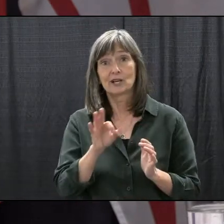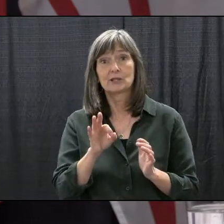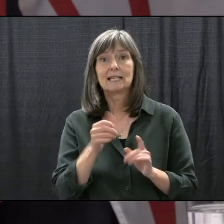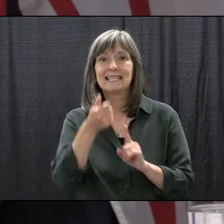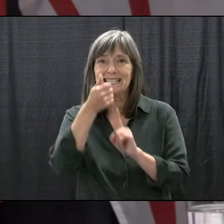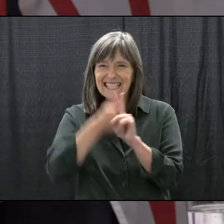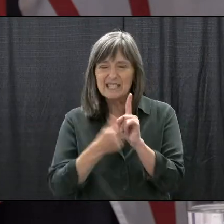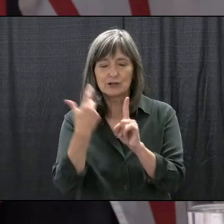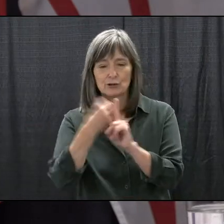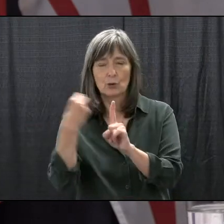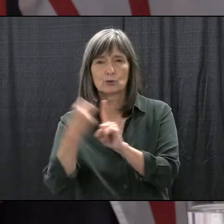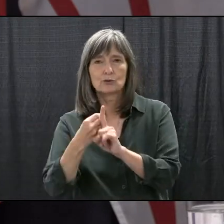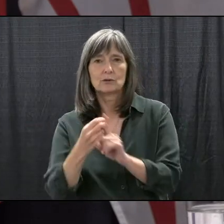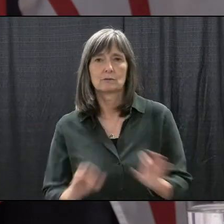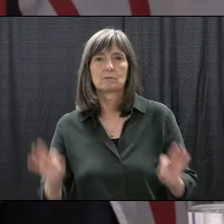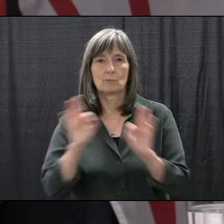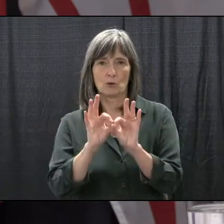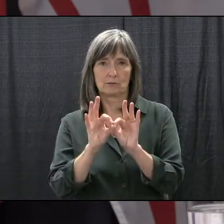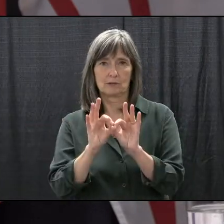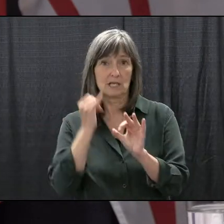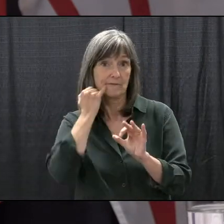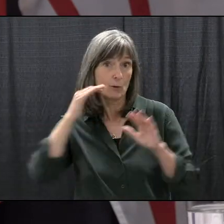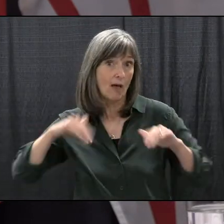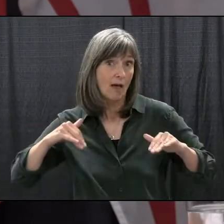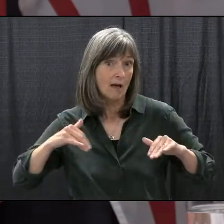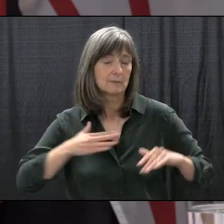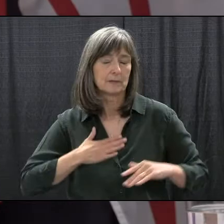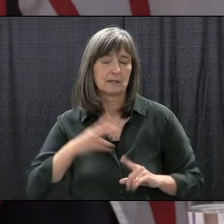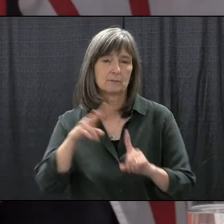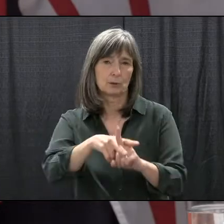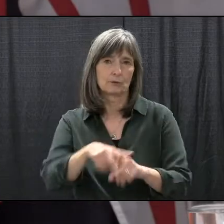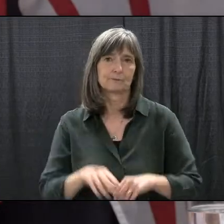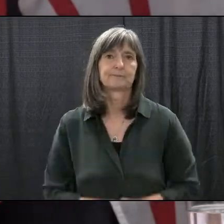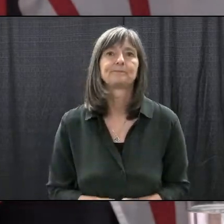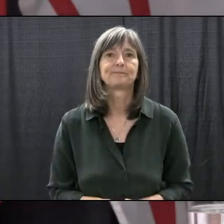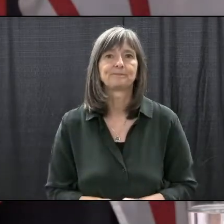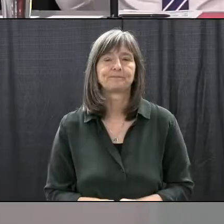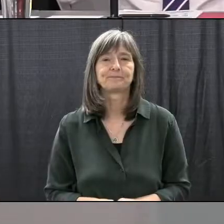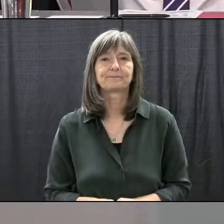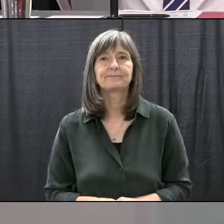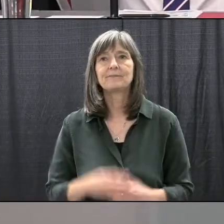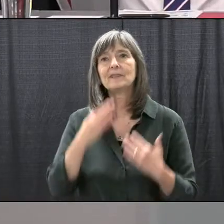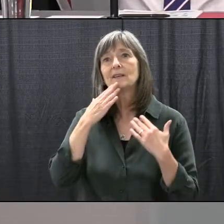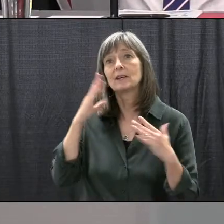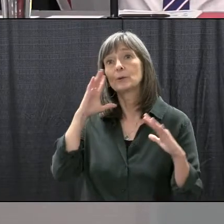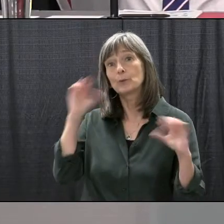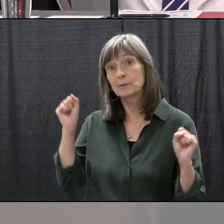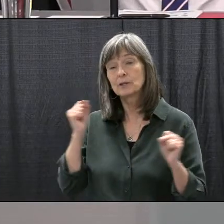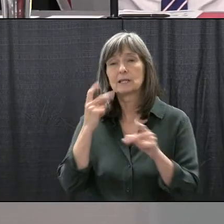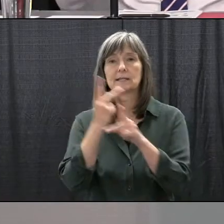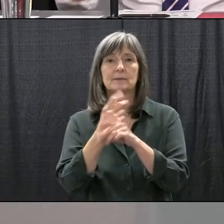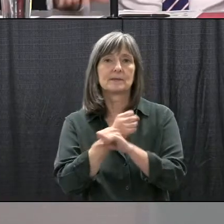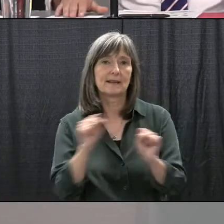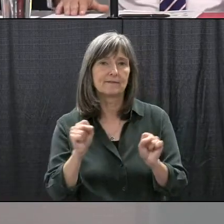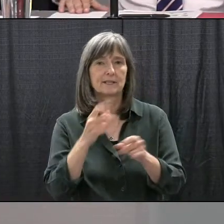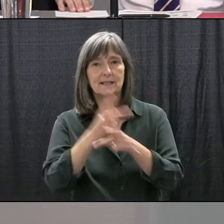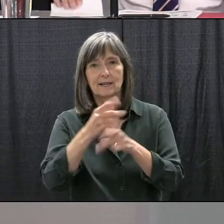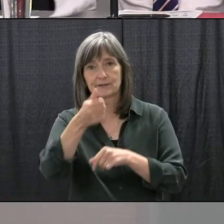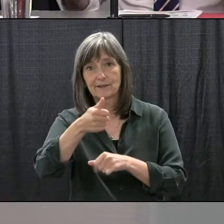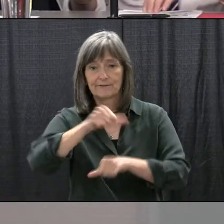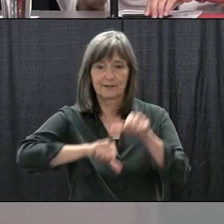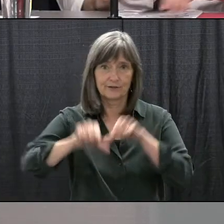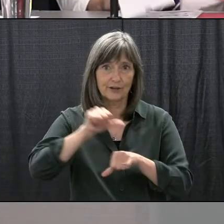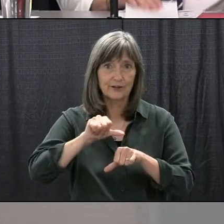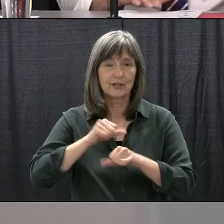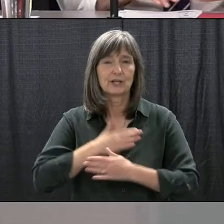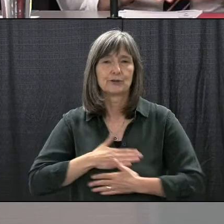if you haven't had your dose, please book your vaccine. Thank you, Premier. Stay safe, everyone. Take care of yourselves and each